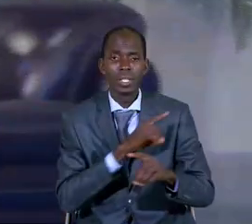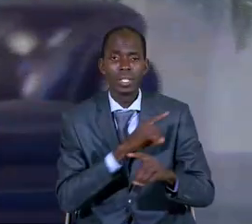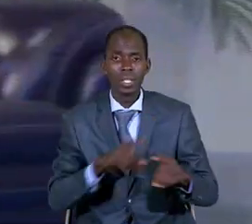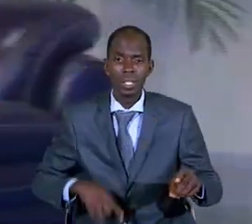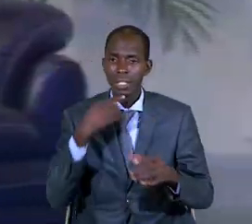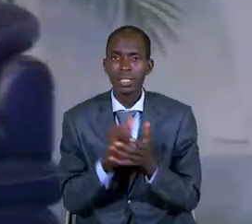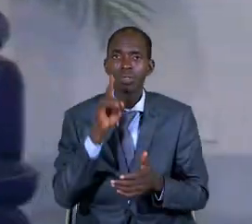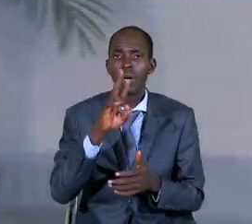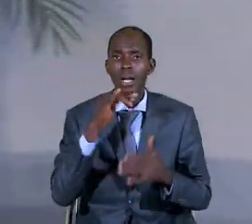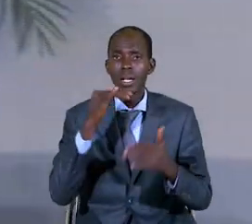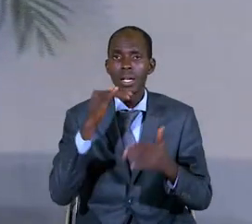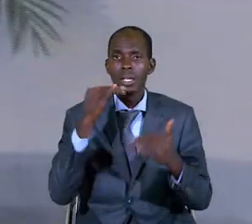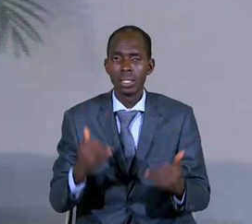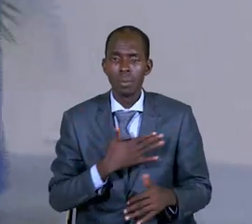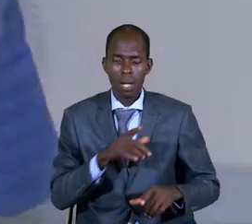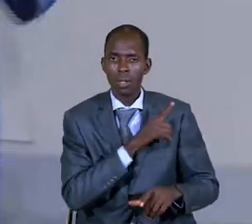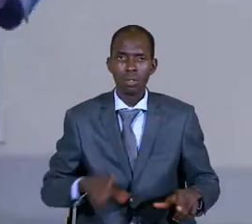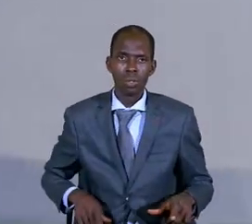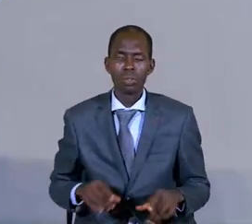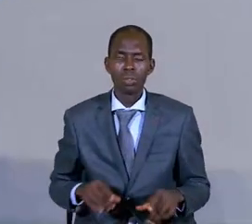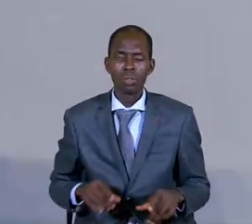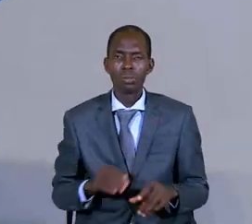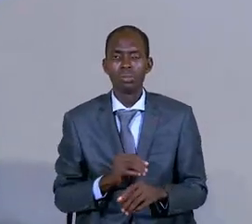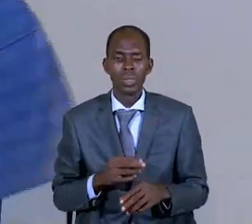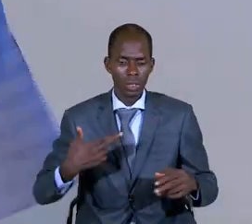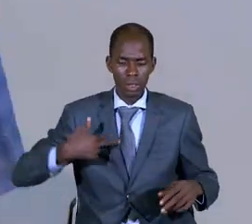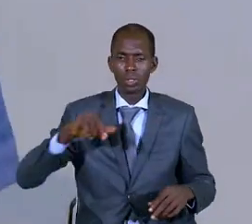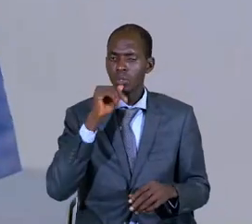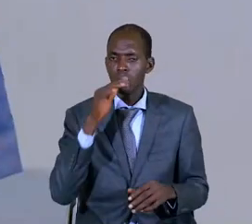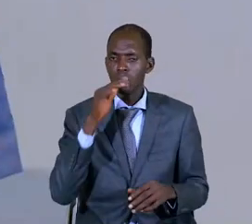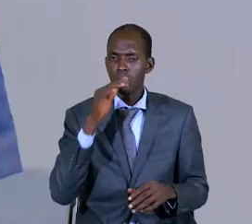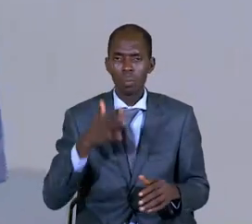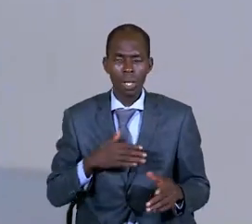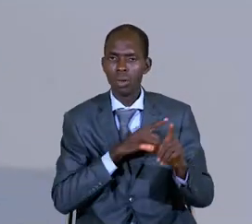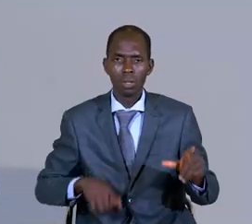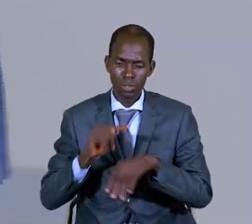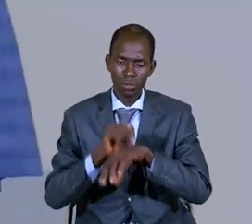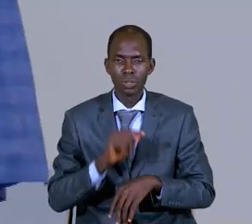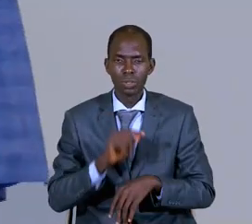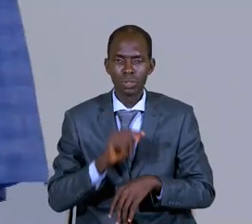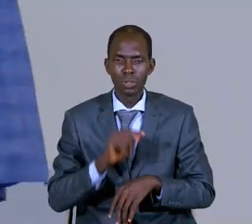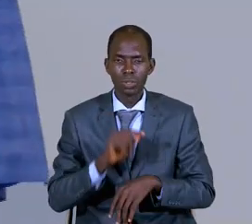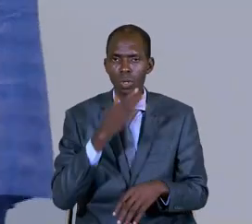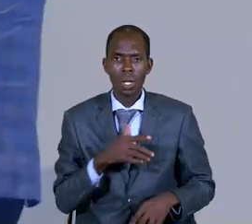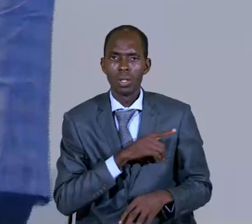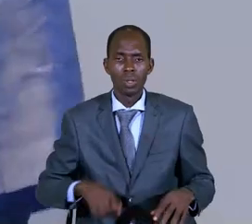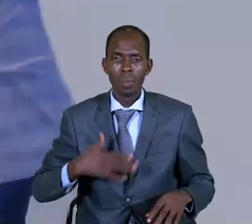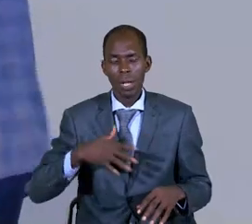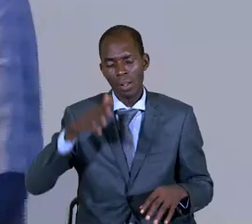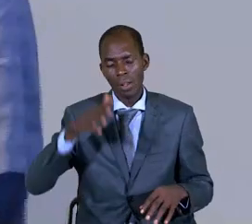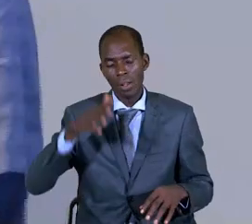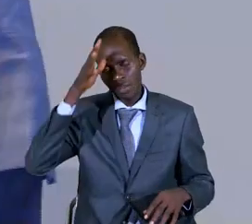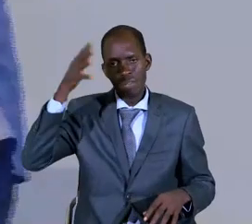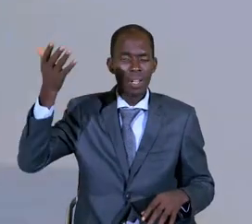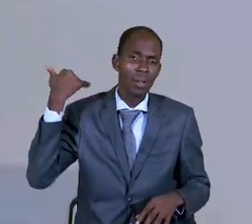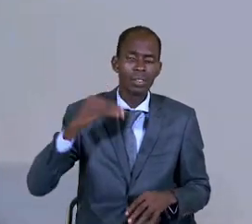my Lord religion, not my Lord denomination, not my Lord tradition, not my Lord my forefathers, not my Lord the history of a